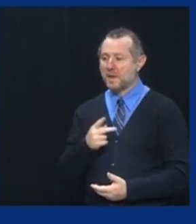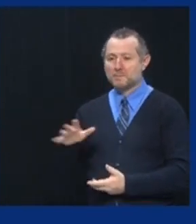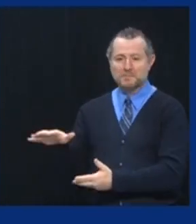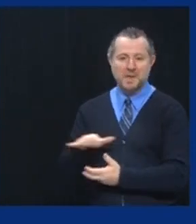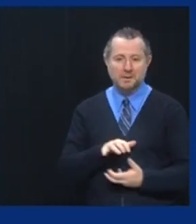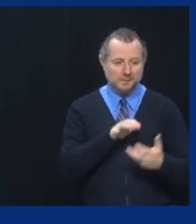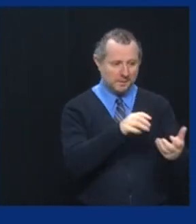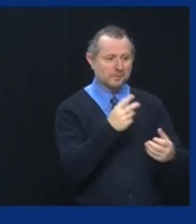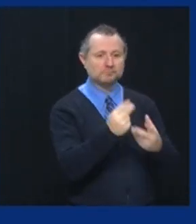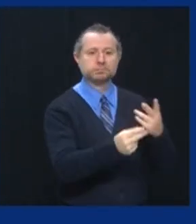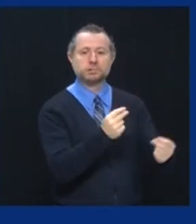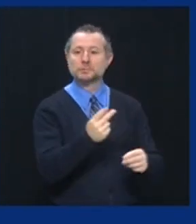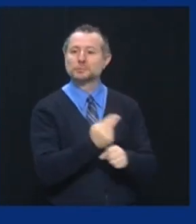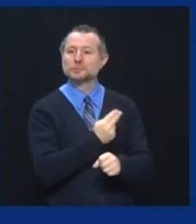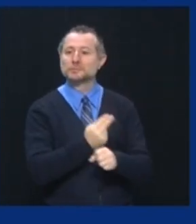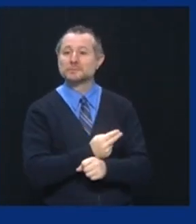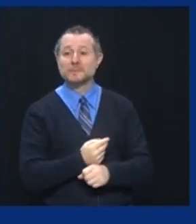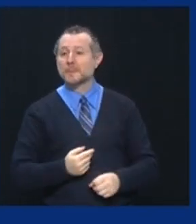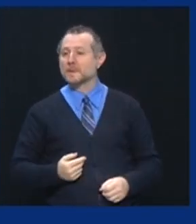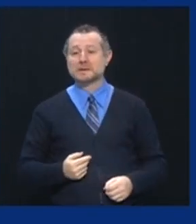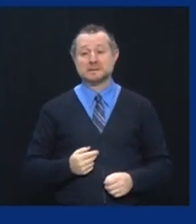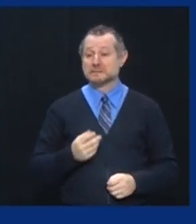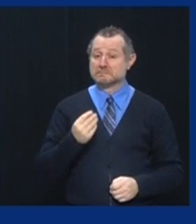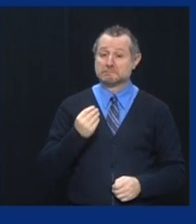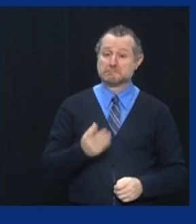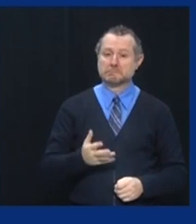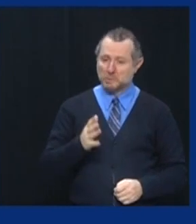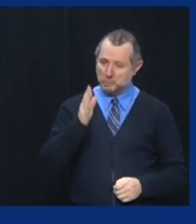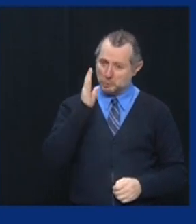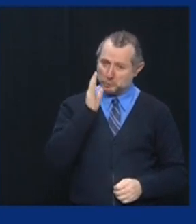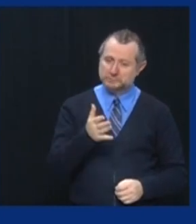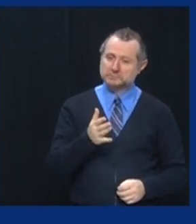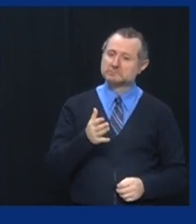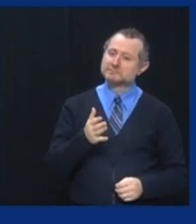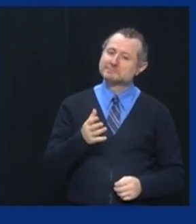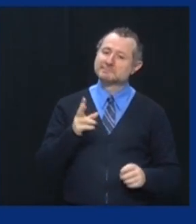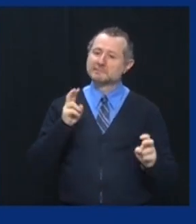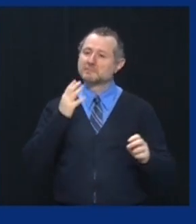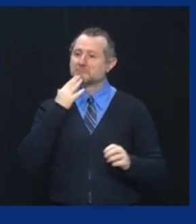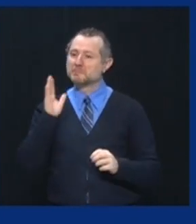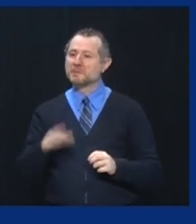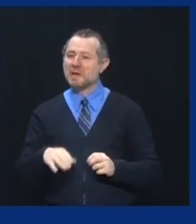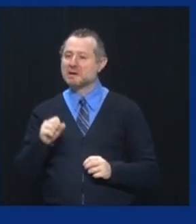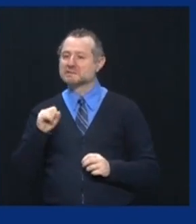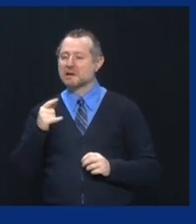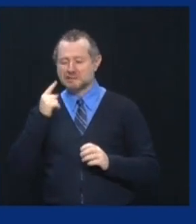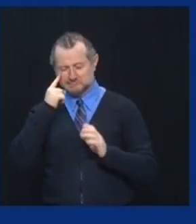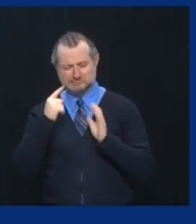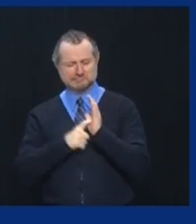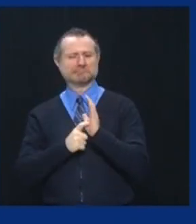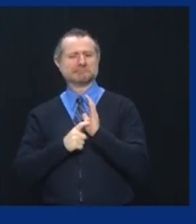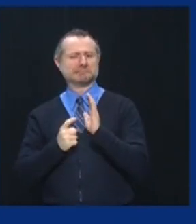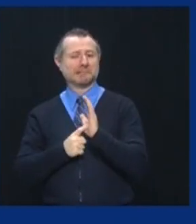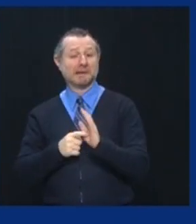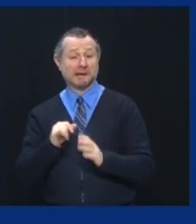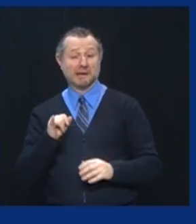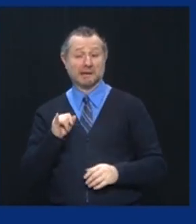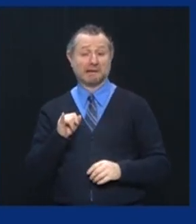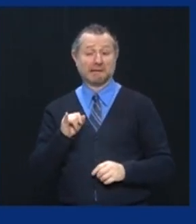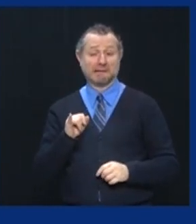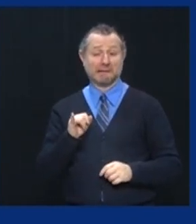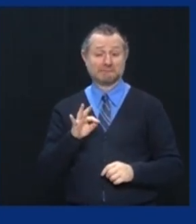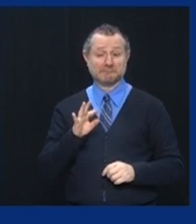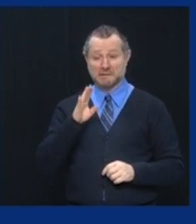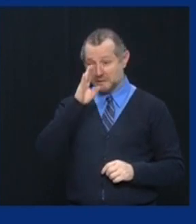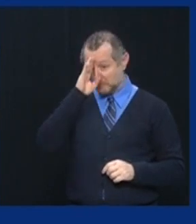It would be a very bad sign if a hospital said, only half of my healthcare